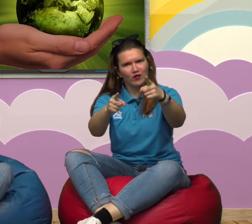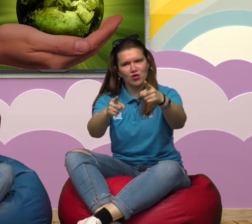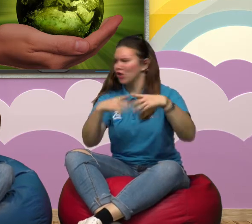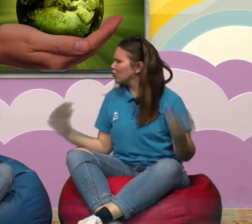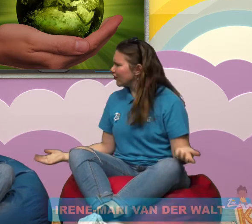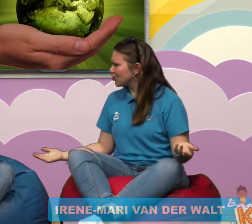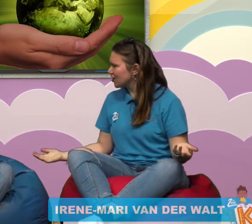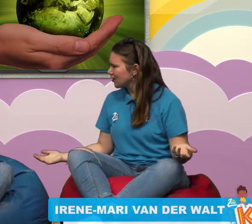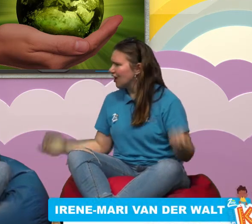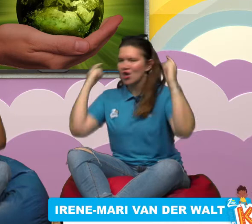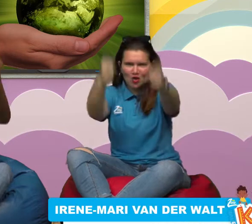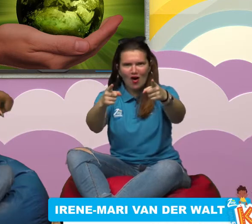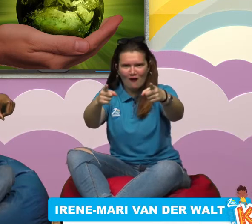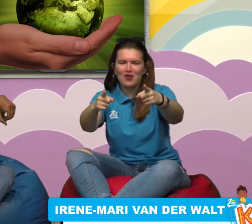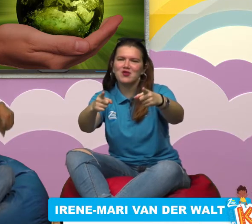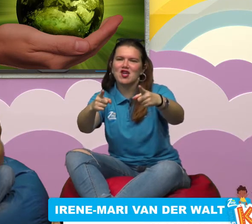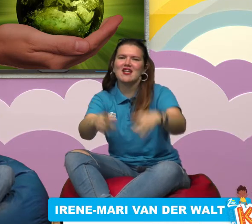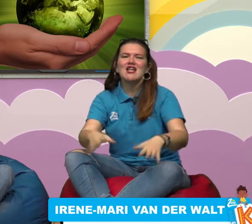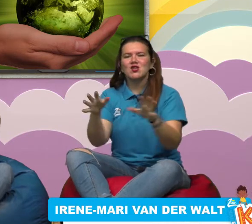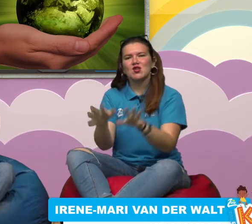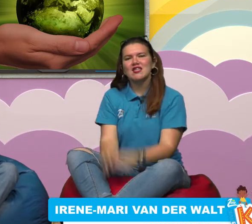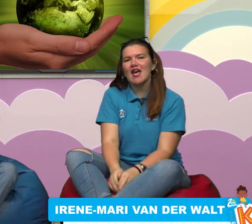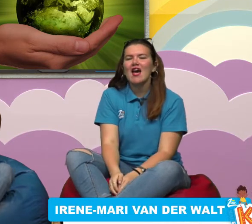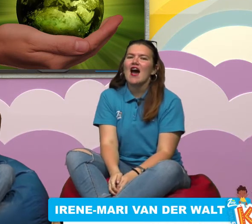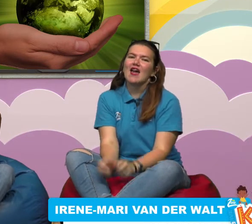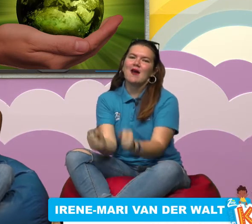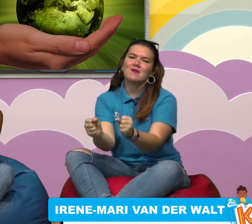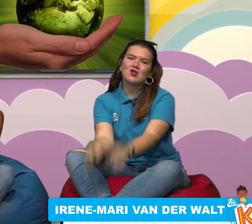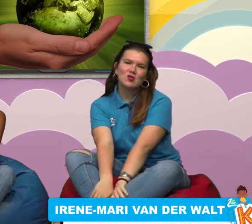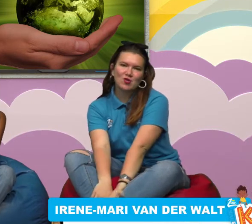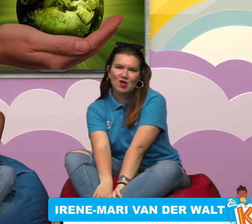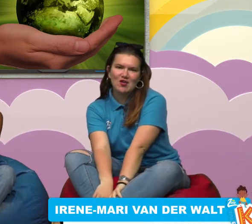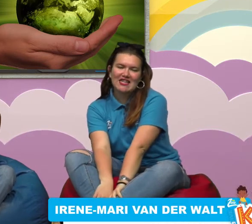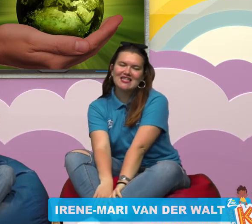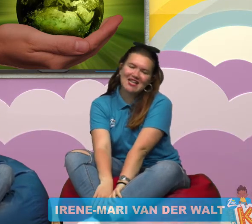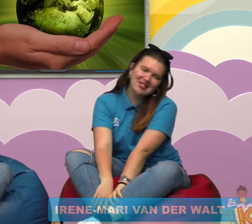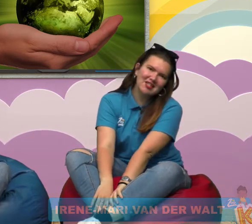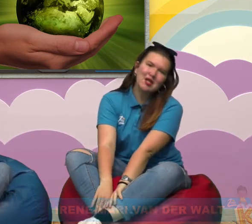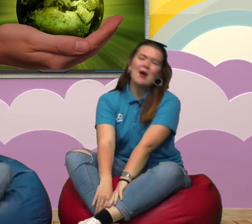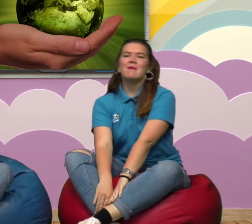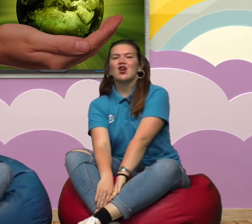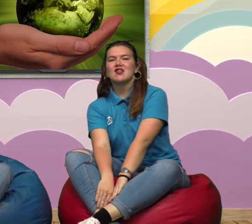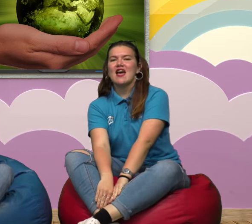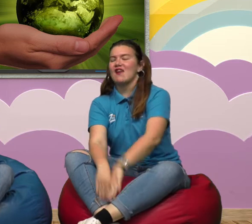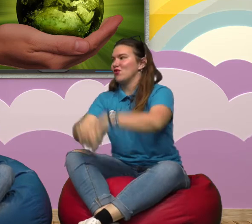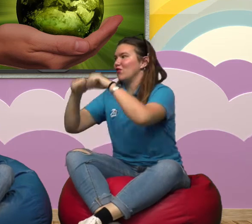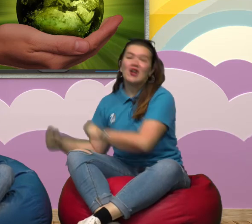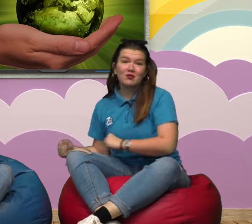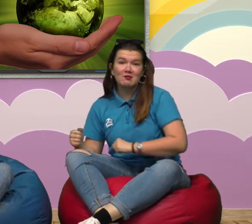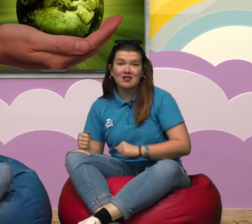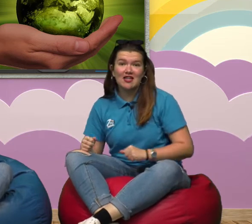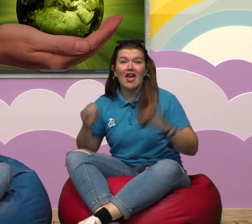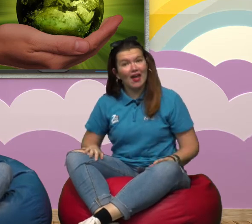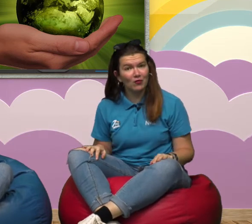your future. Whose future? Your future. So today I am so excited because I have a new